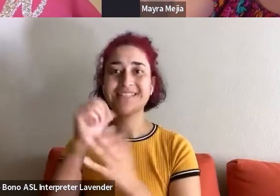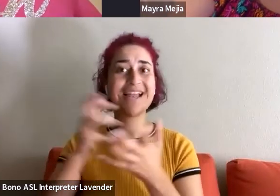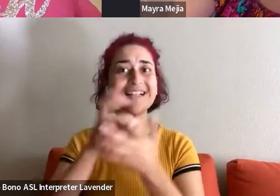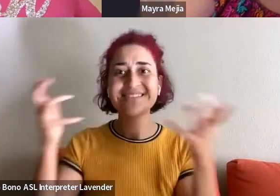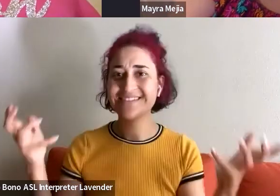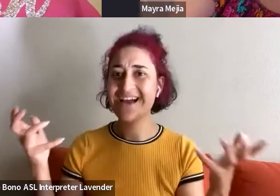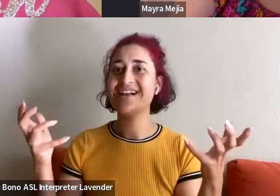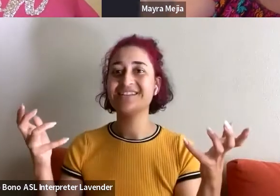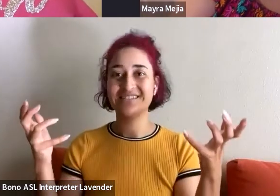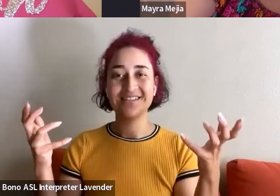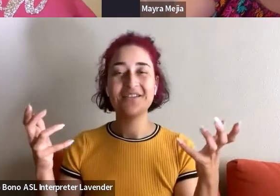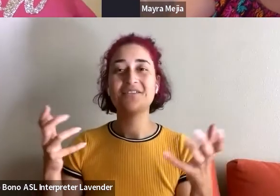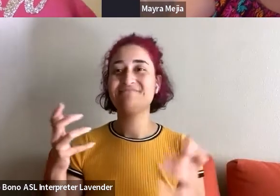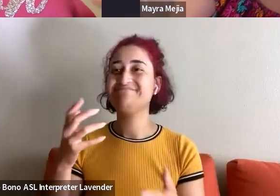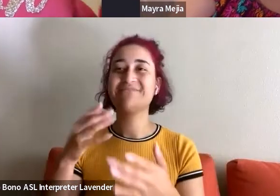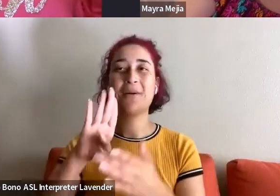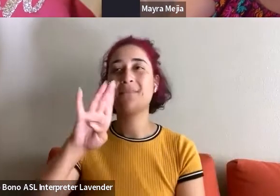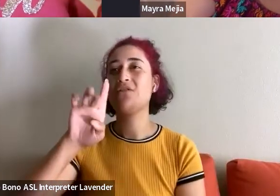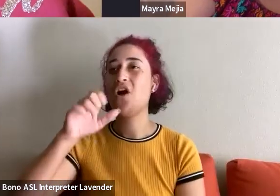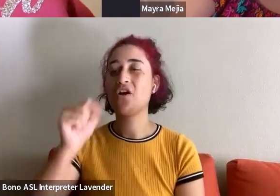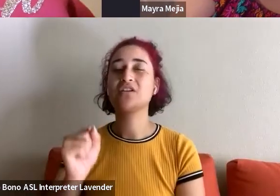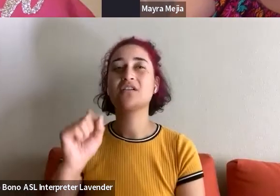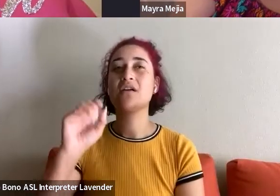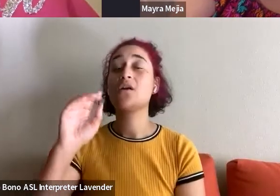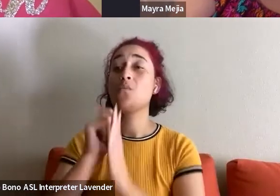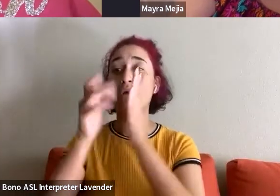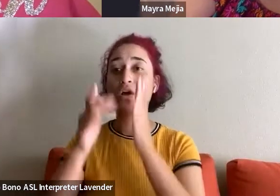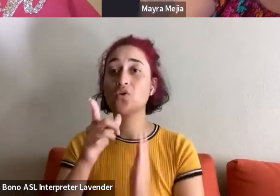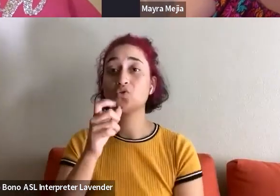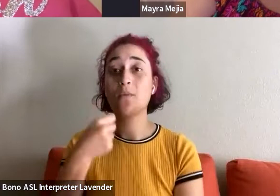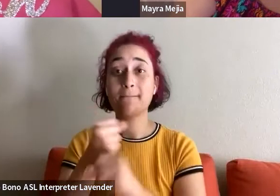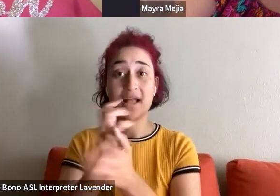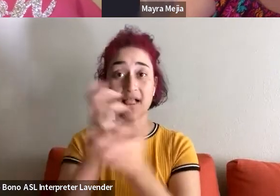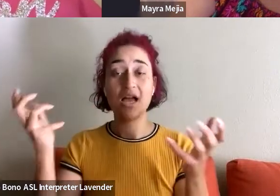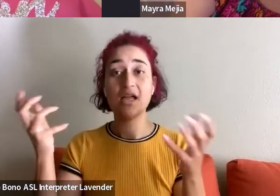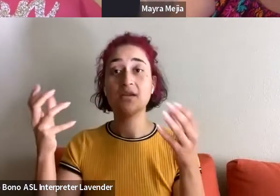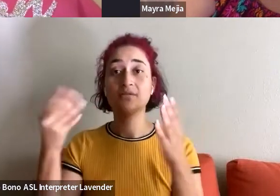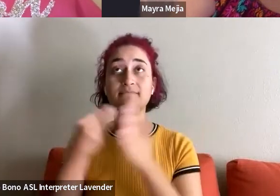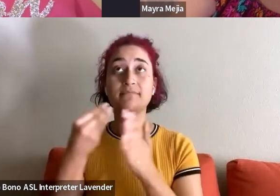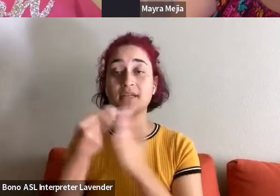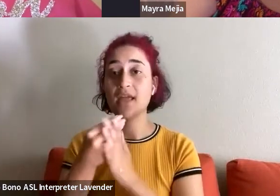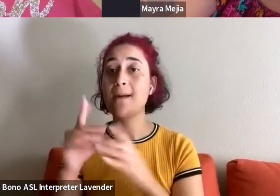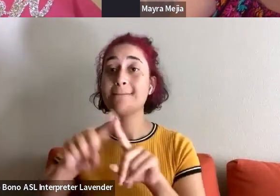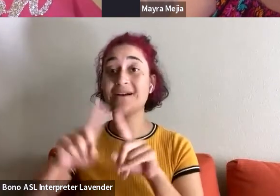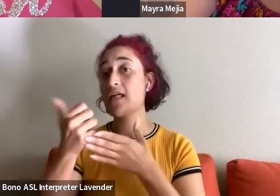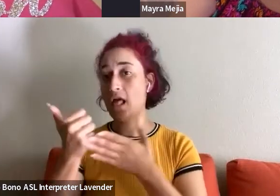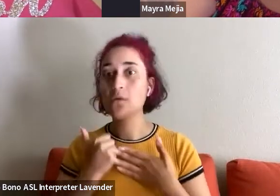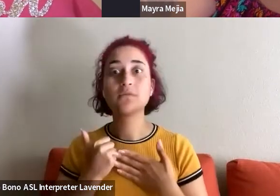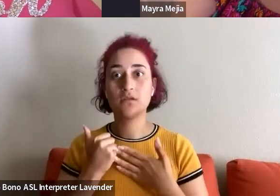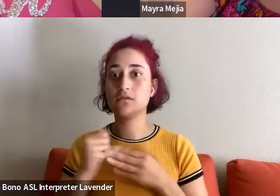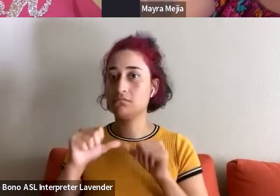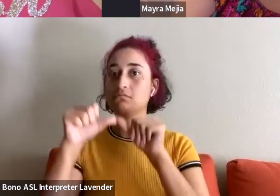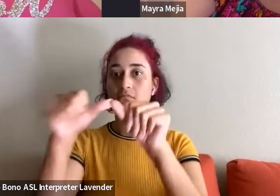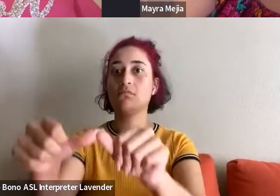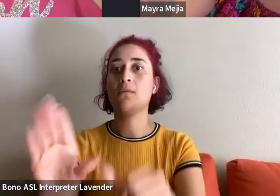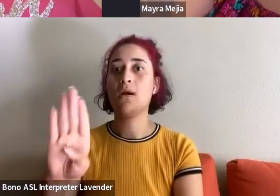some bloggers who make good money, but it's a lot of work. But it helps us keep our blogs going. And